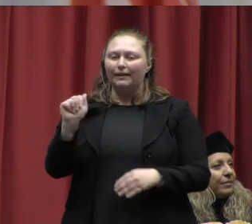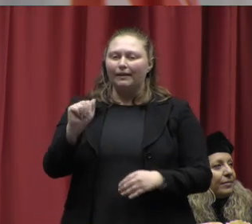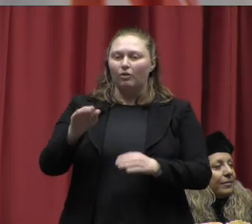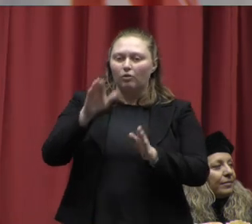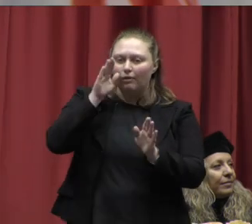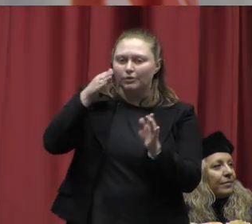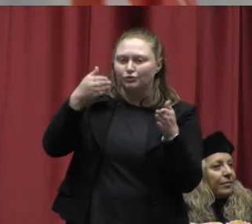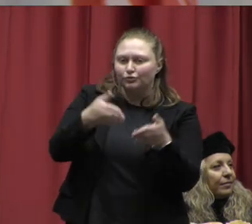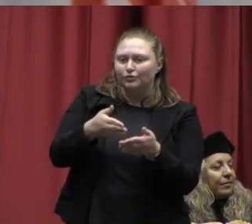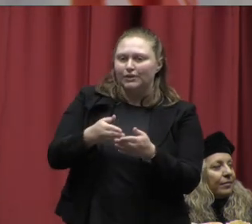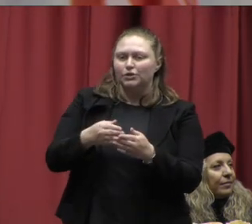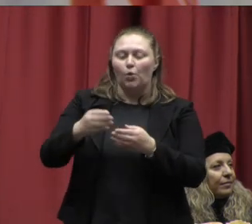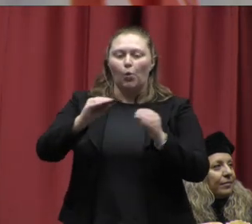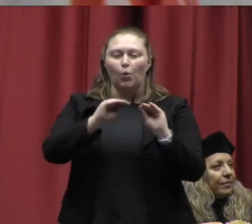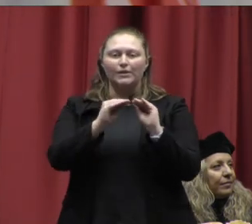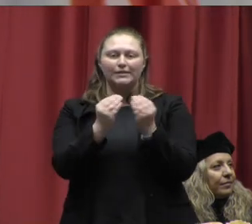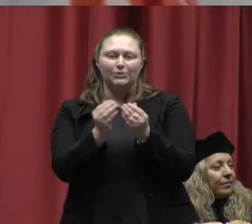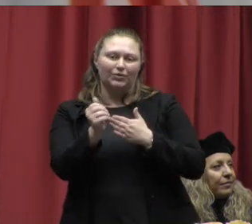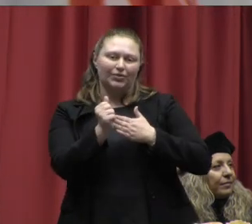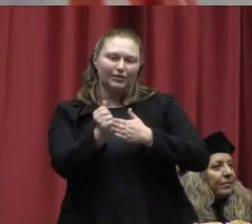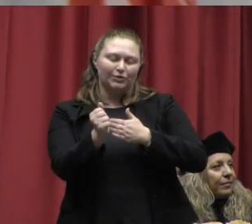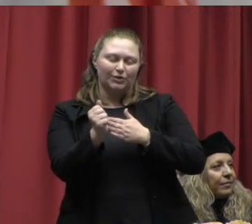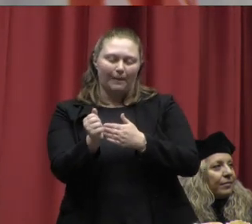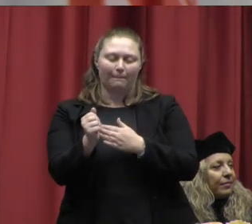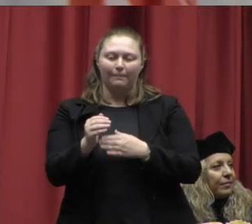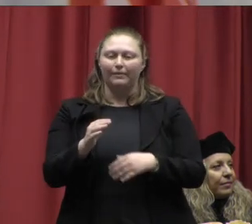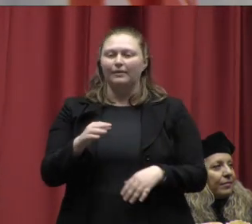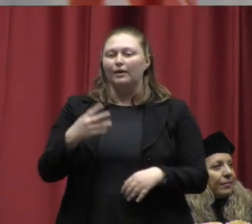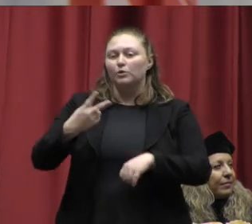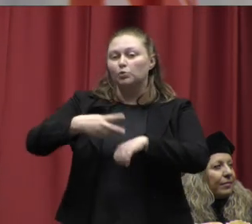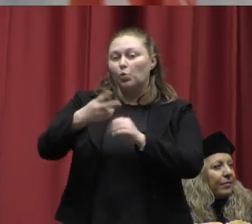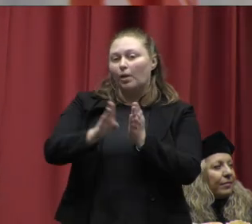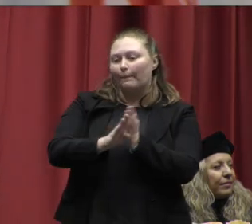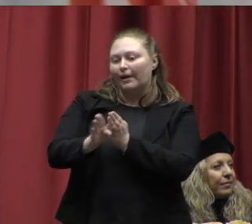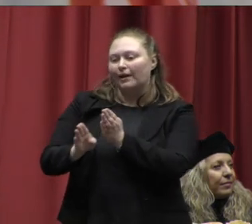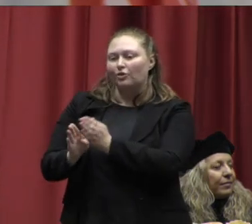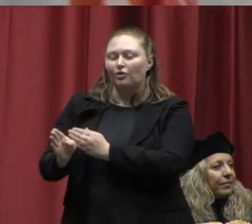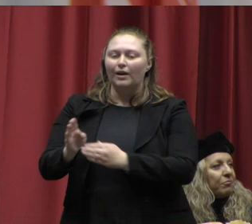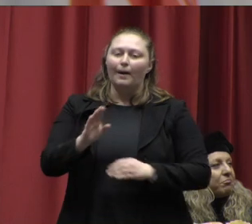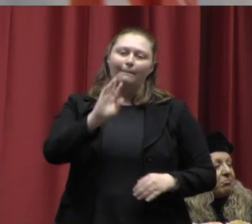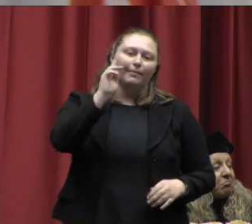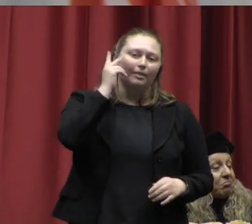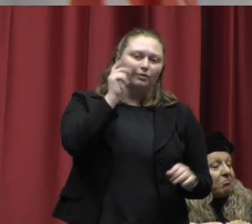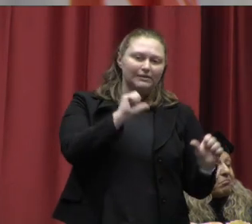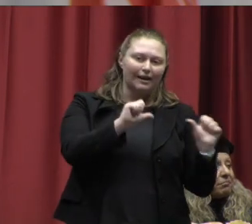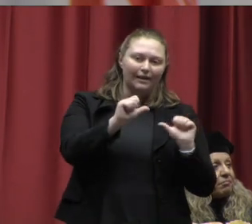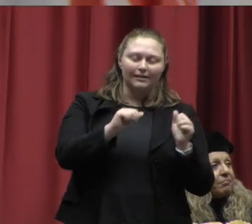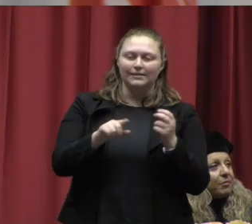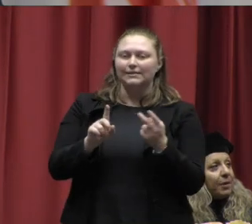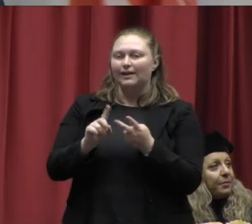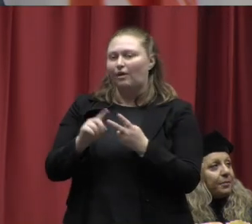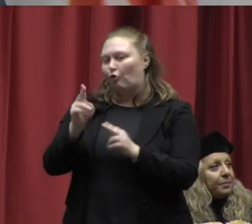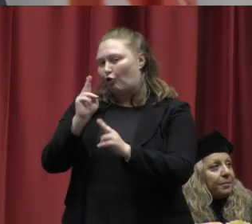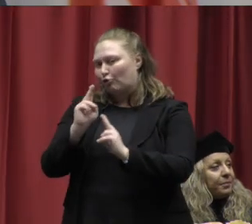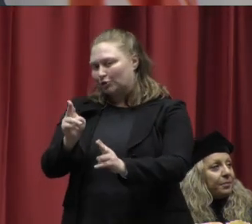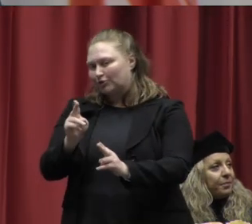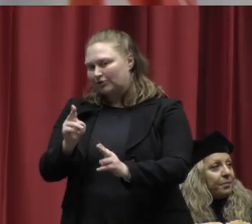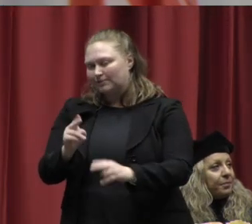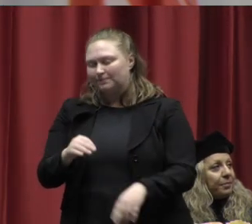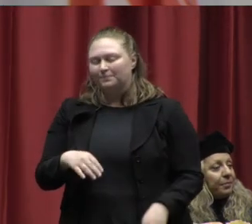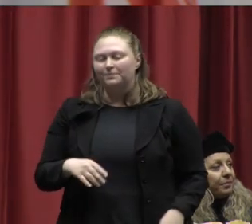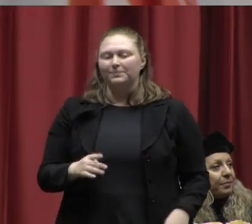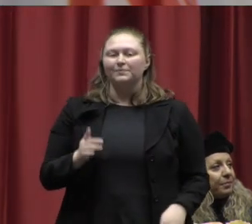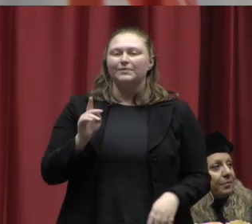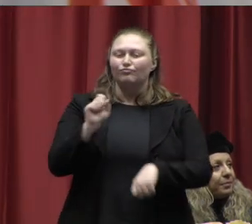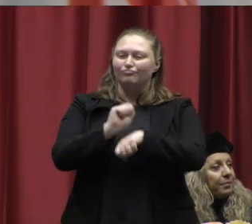in organizational leadership and a dual minor in political science with honors. He worked